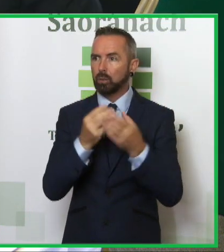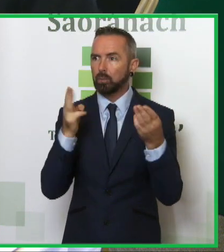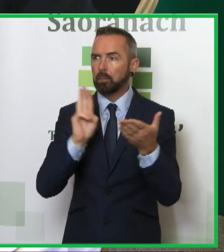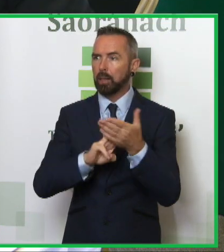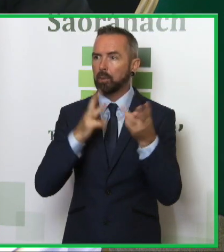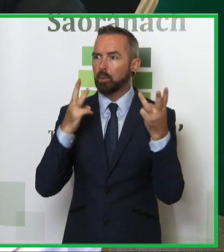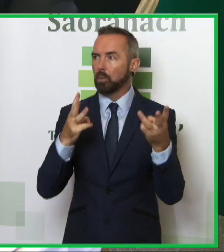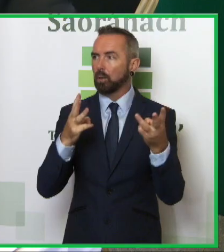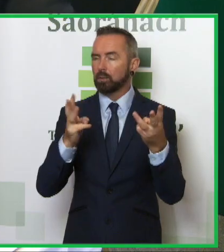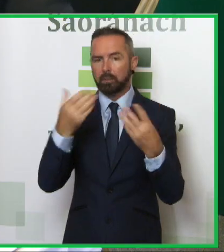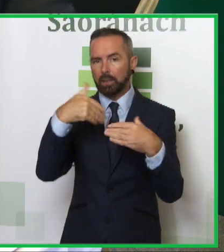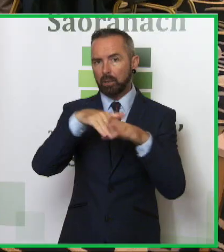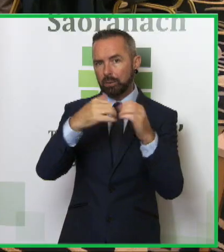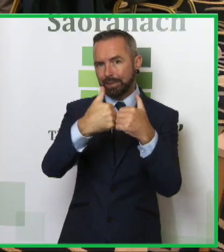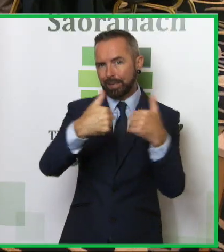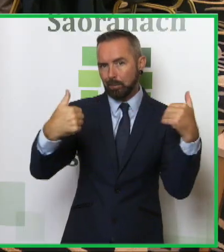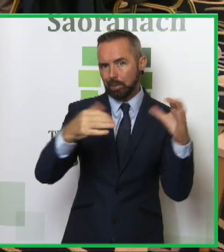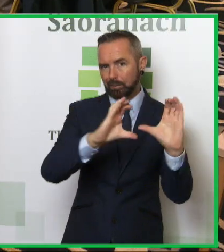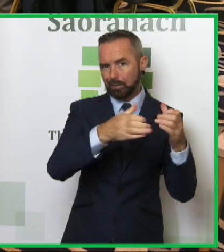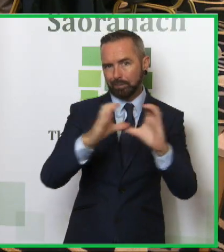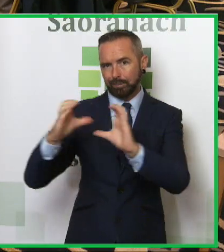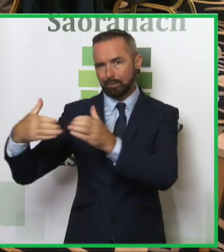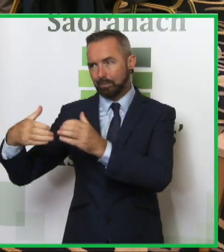that should be included as a separate category.